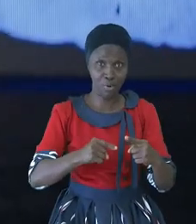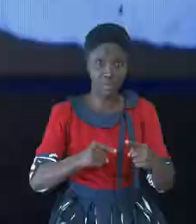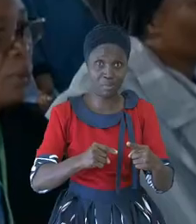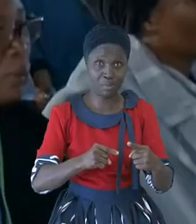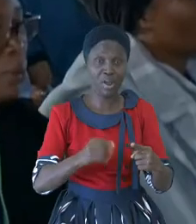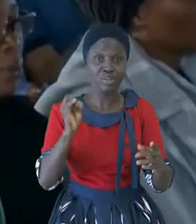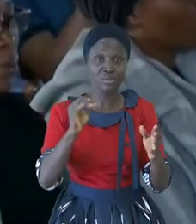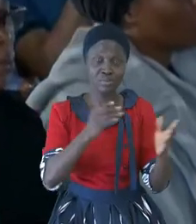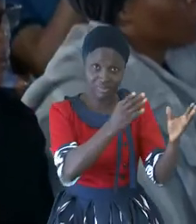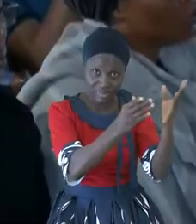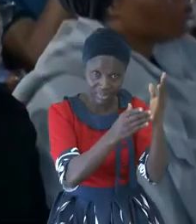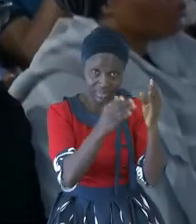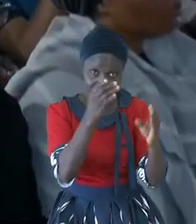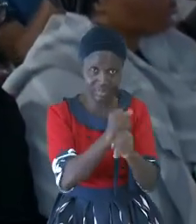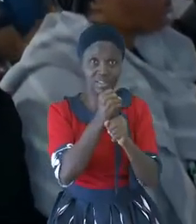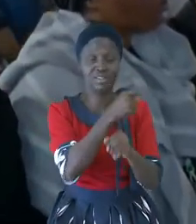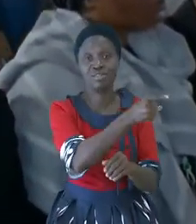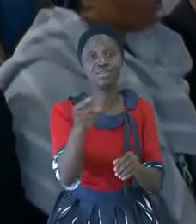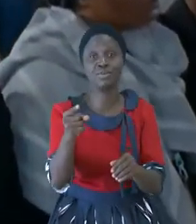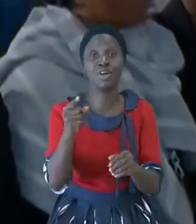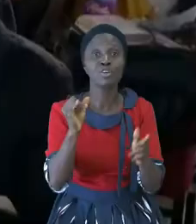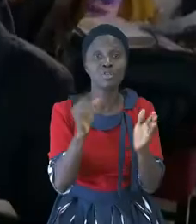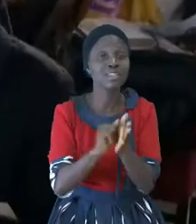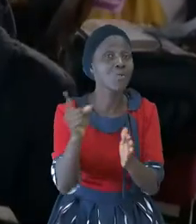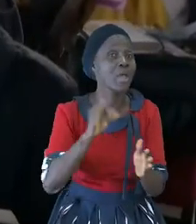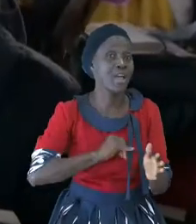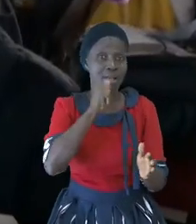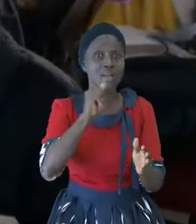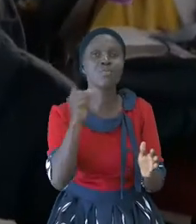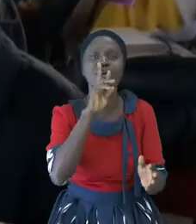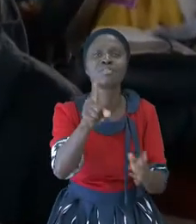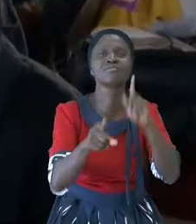you? There you will be also.